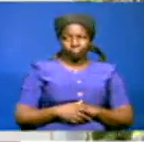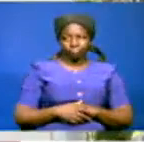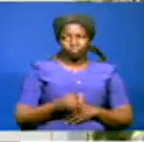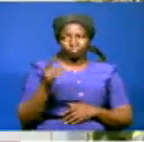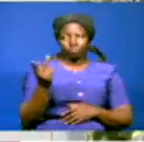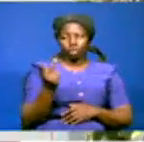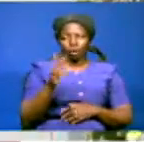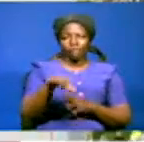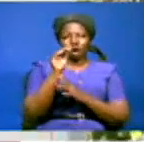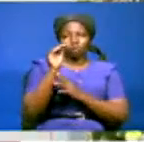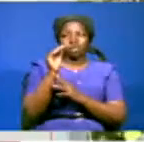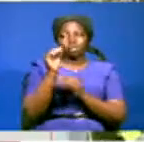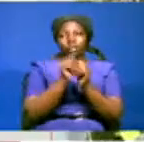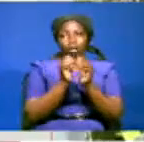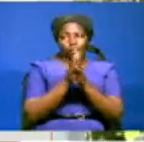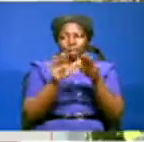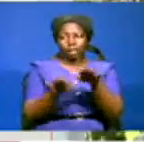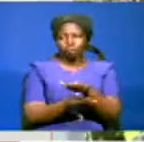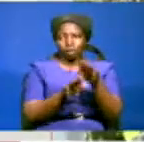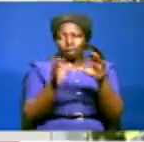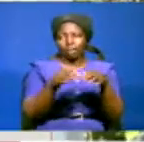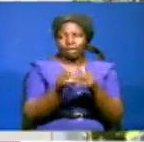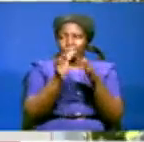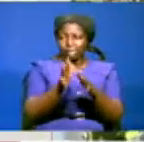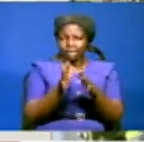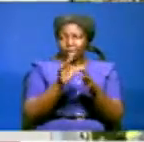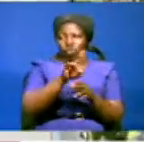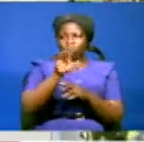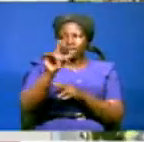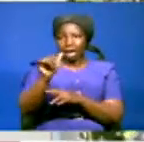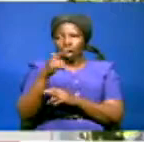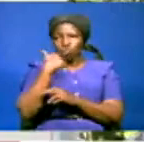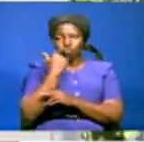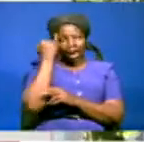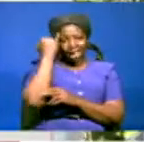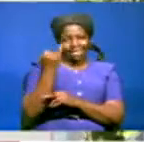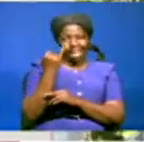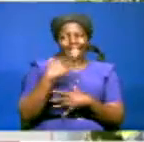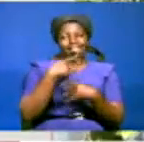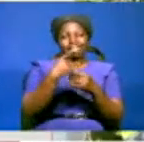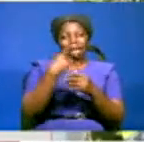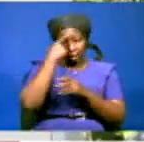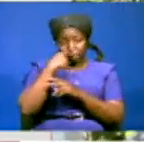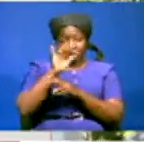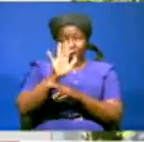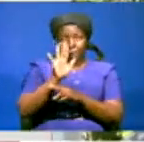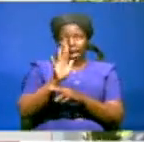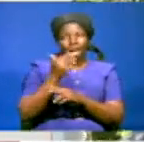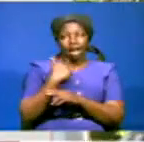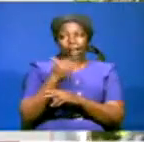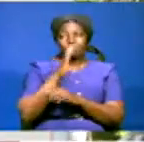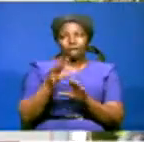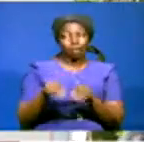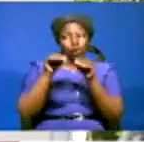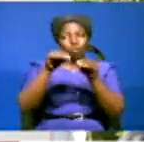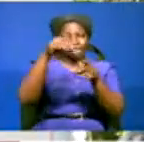leader of the United Democratic Alliance Party, whose ideologies, interests and policies they have been promoting within